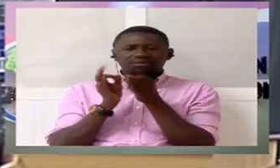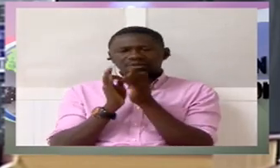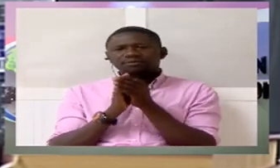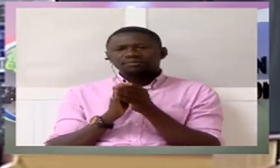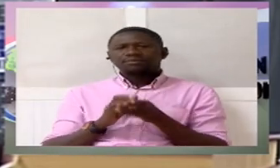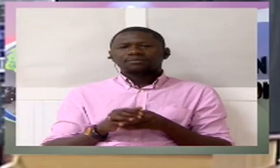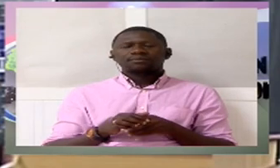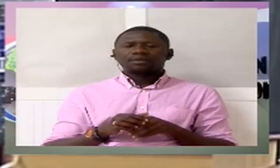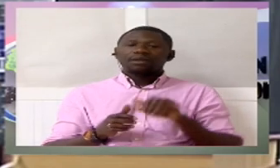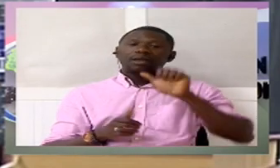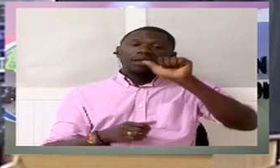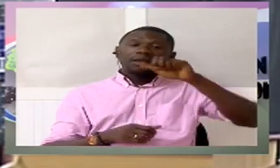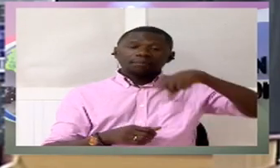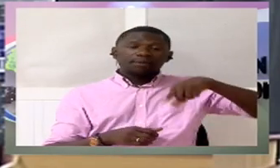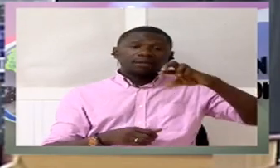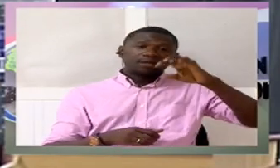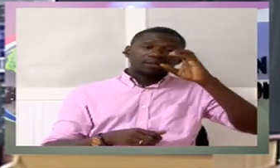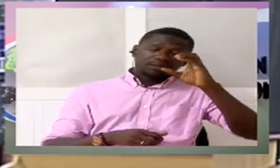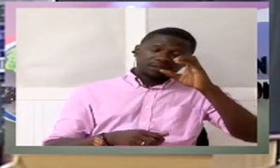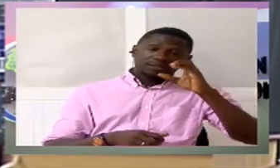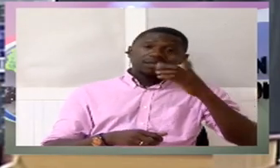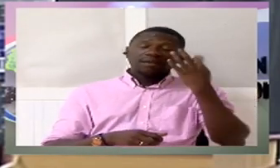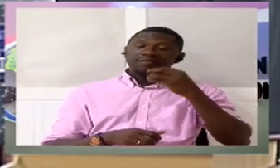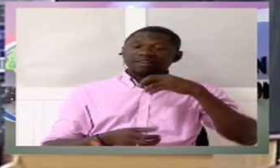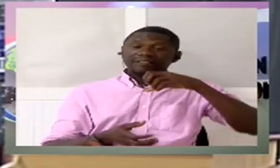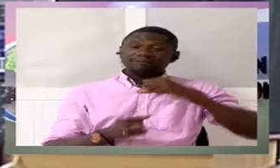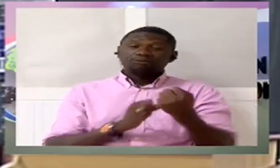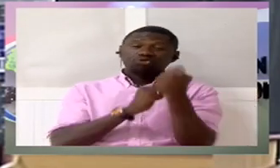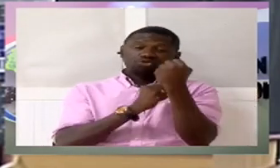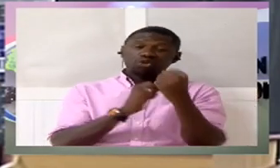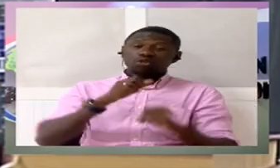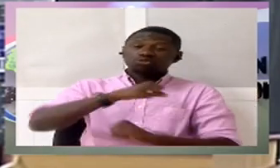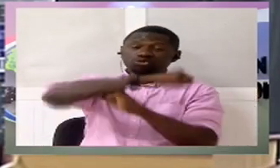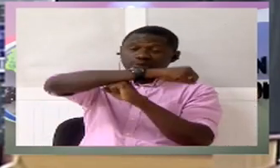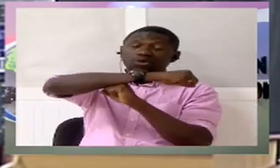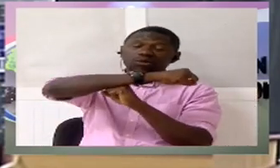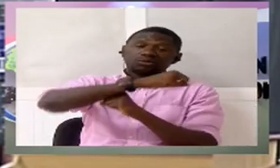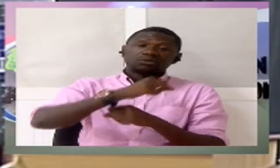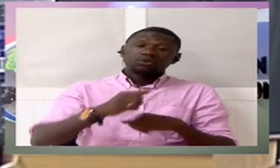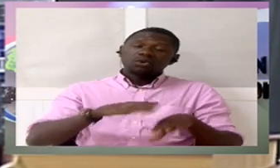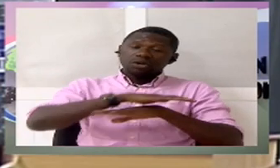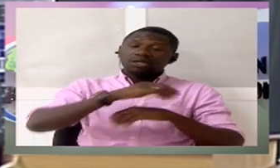APRC. APRC. Nim pilal bala. If there were any pillars under the APRC,